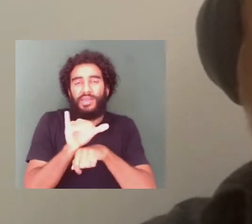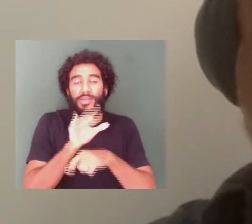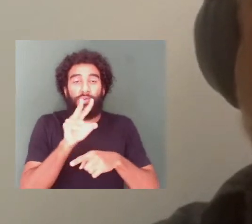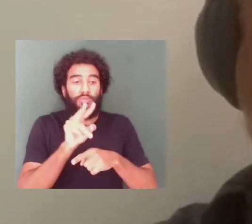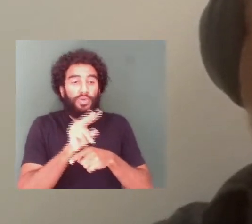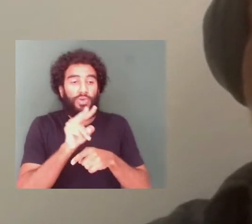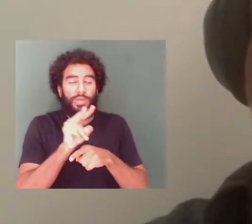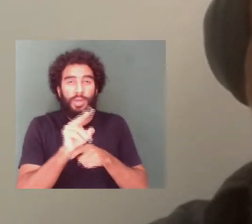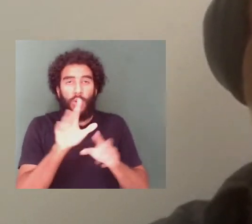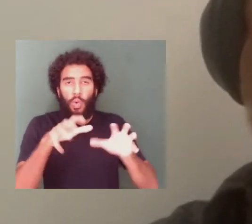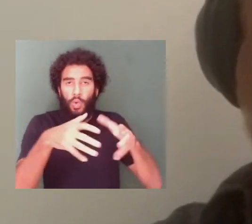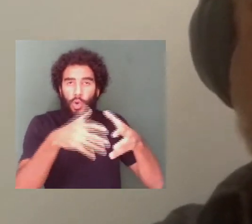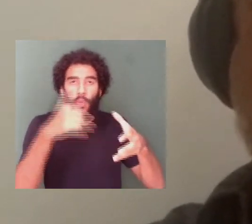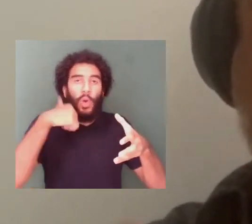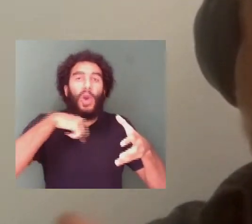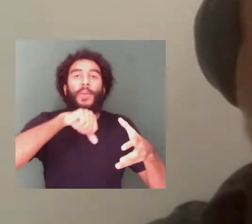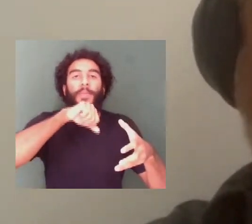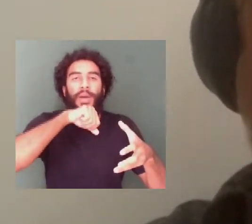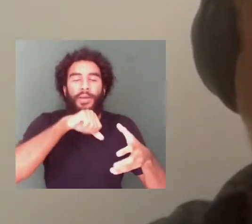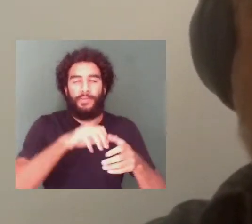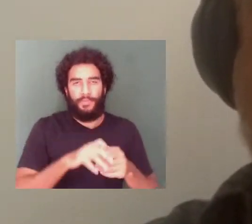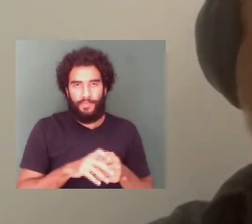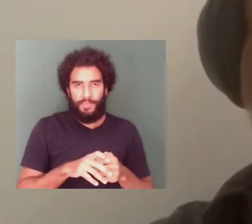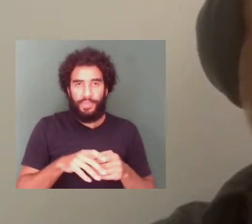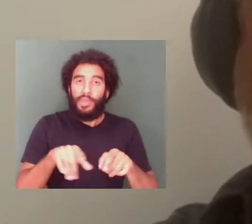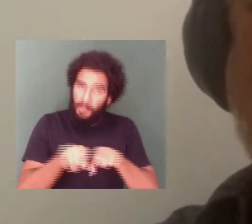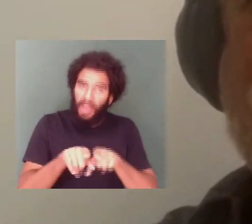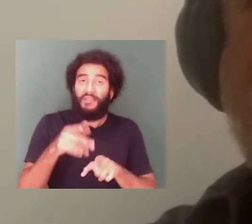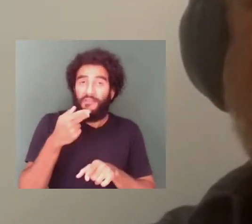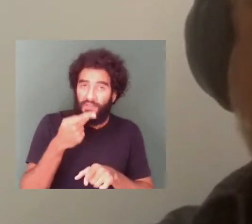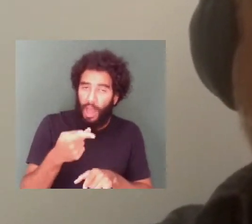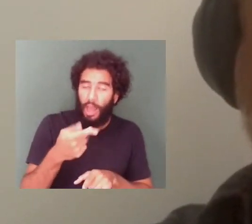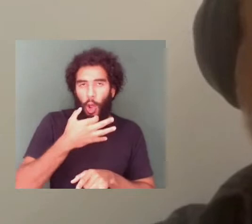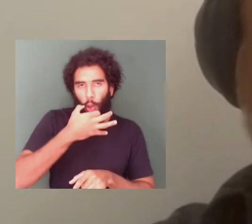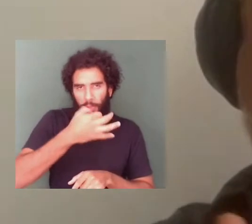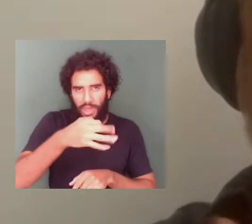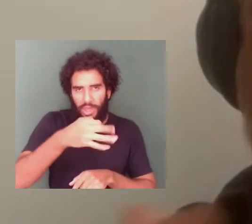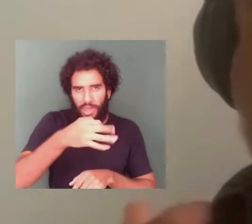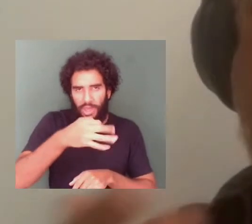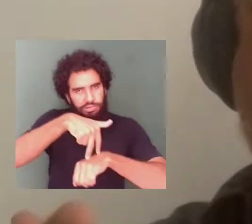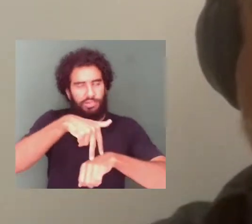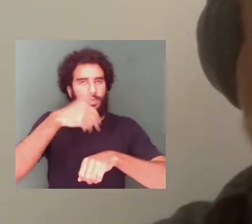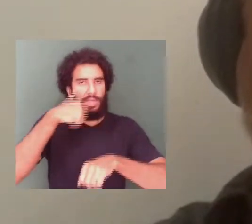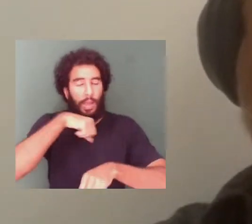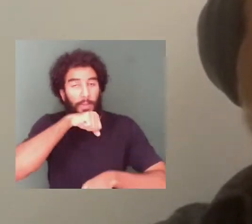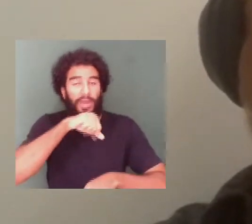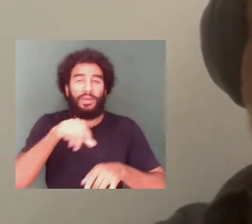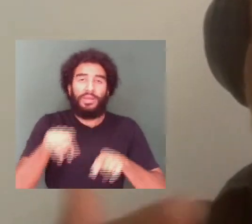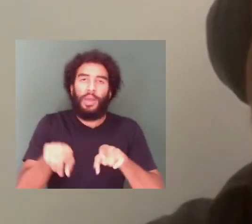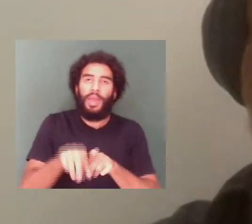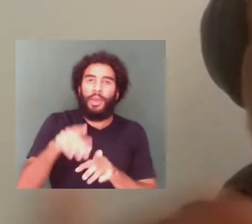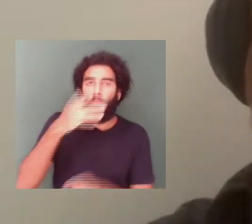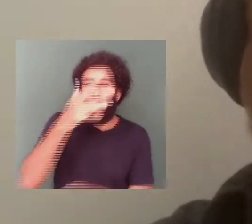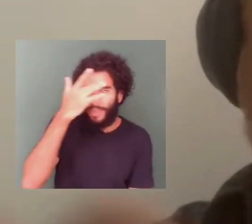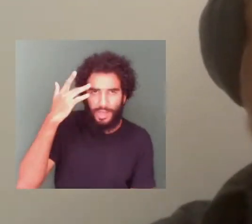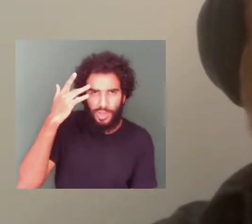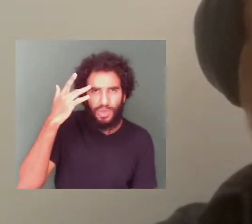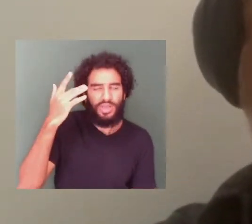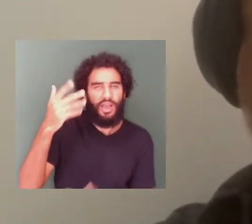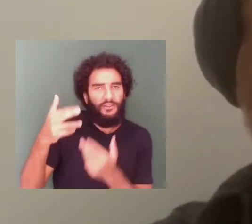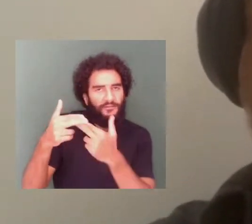mothers. And obviously, it also talks about their voice and their agency and of